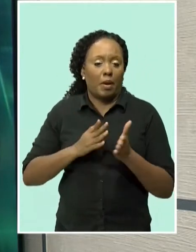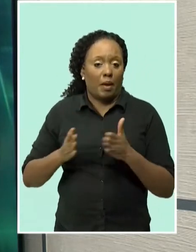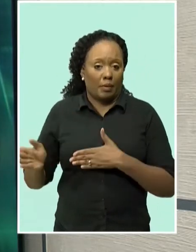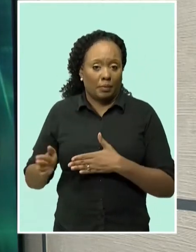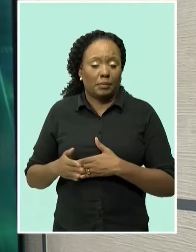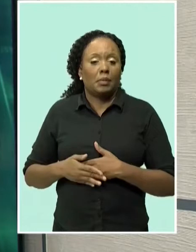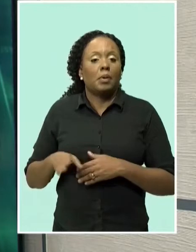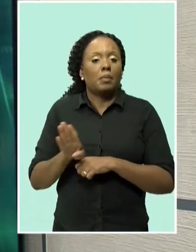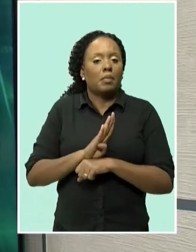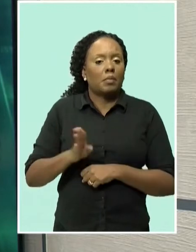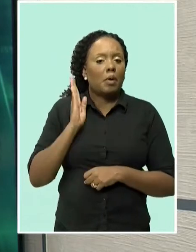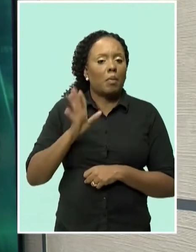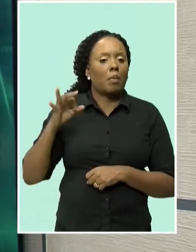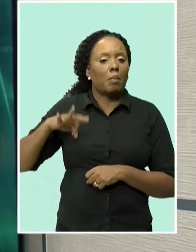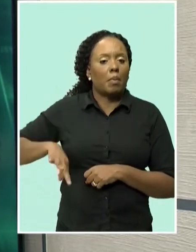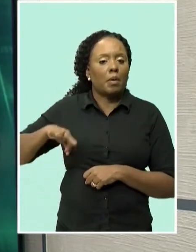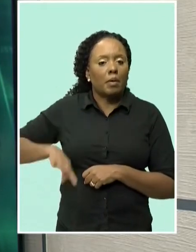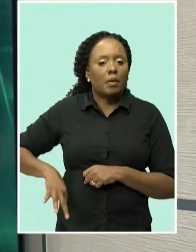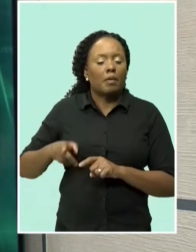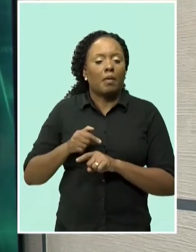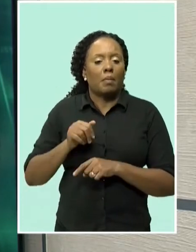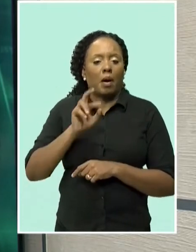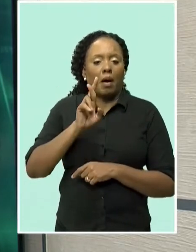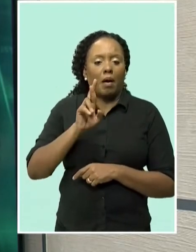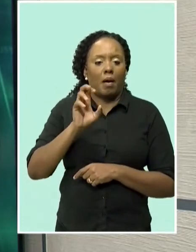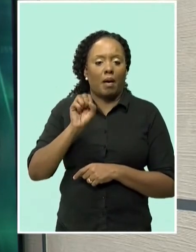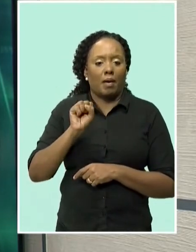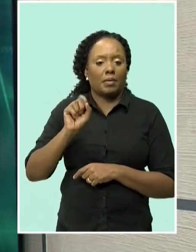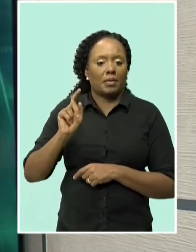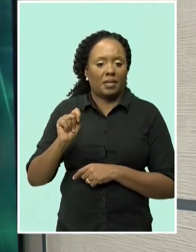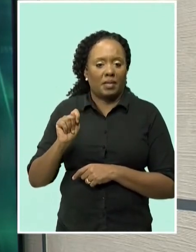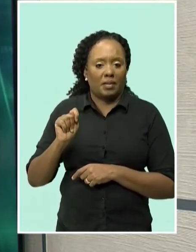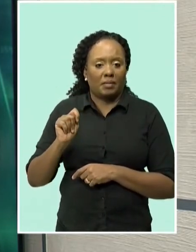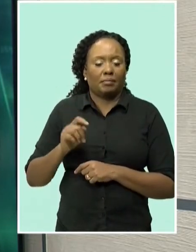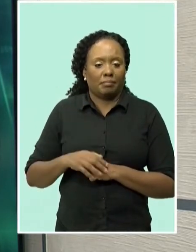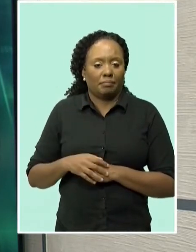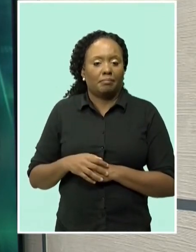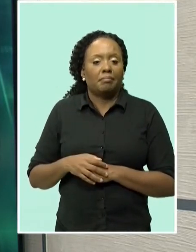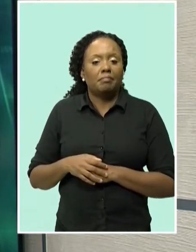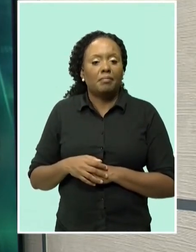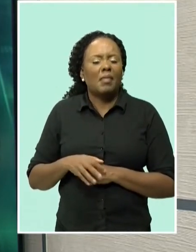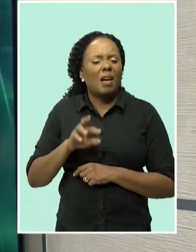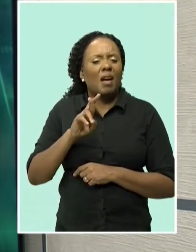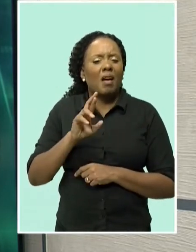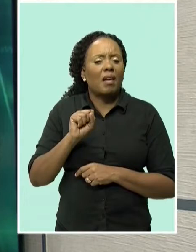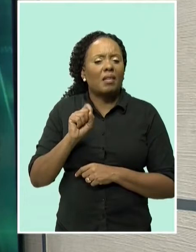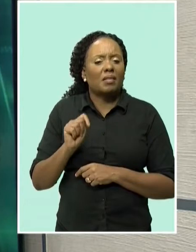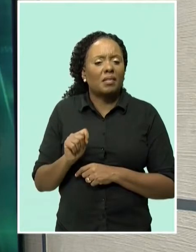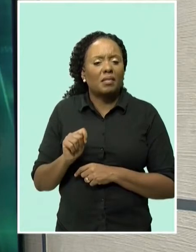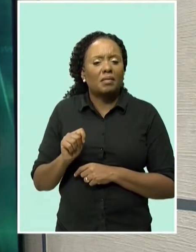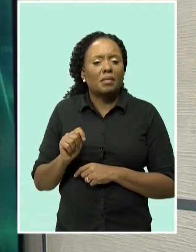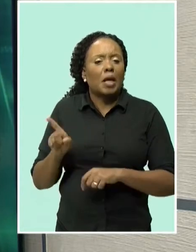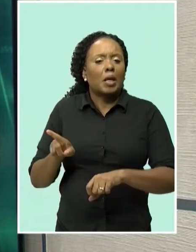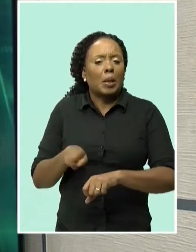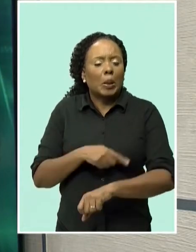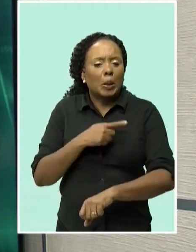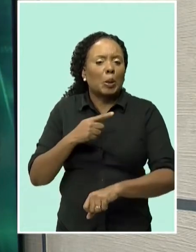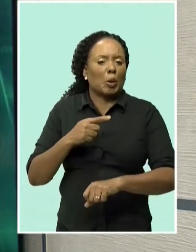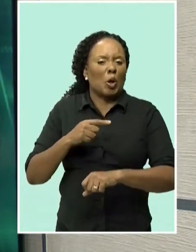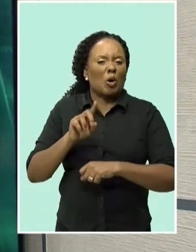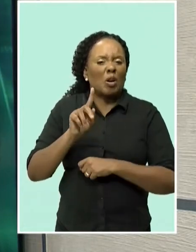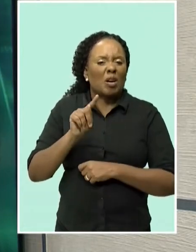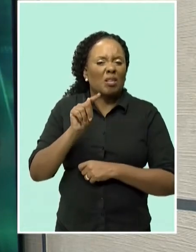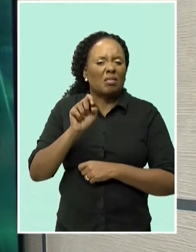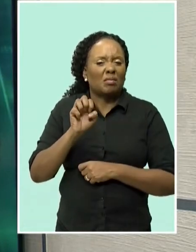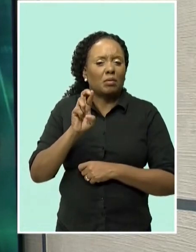countries set to benefit from the Resilience and Sustainability Trust. The RST is a long-term affordable financing instrument from the International